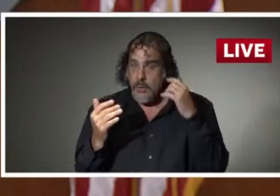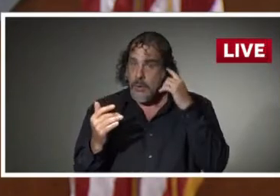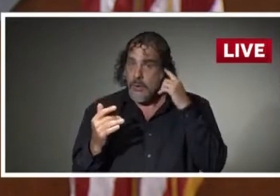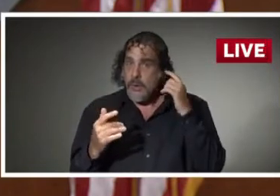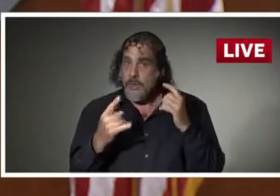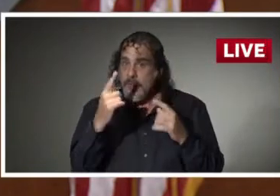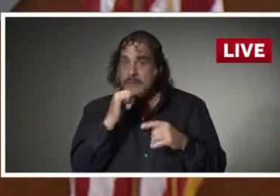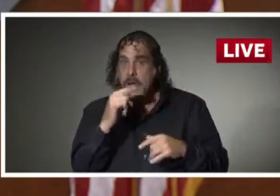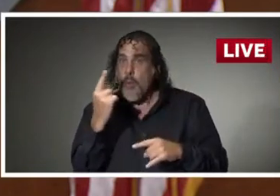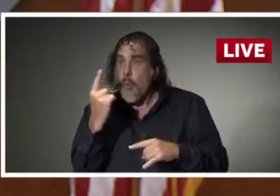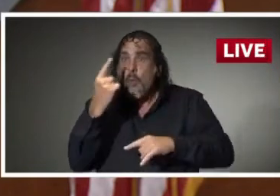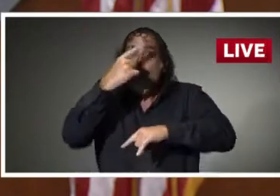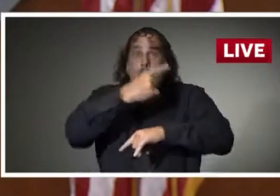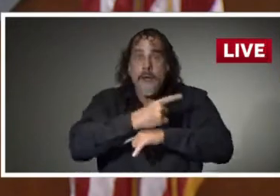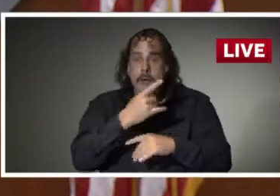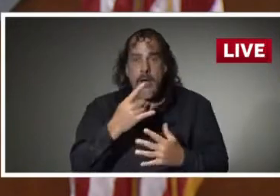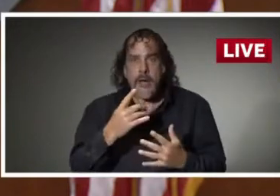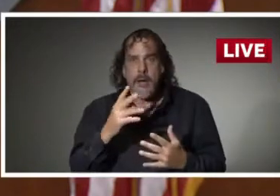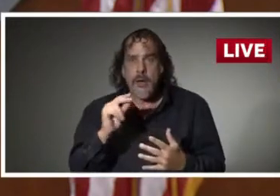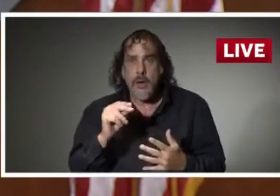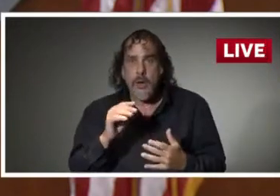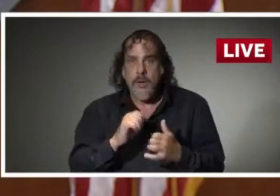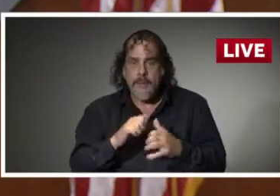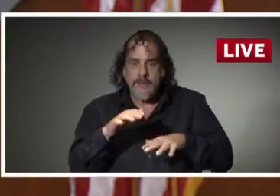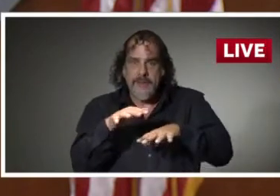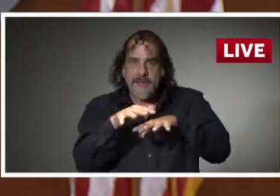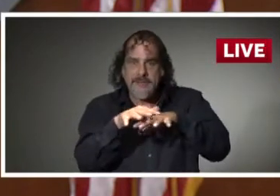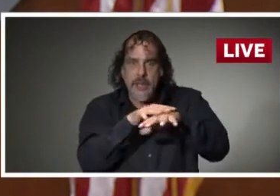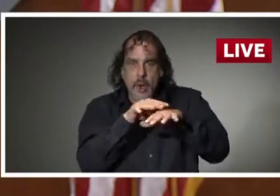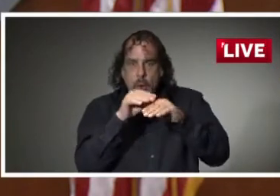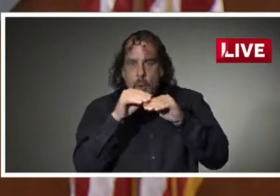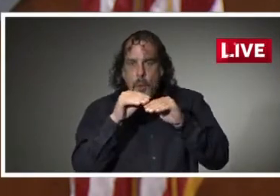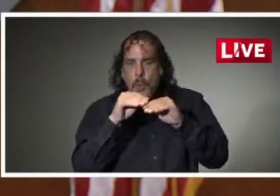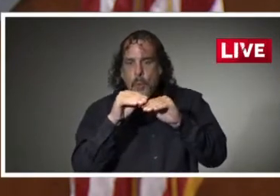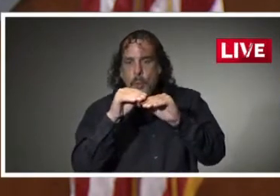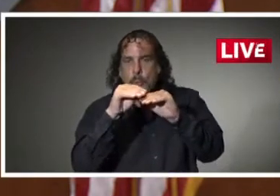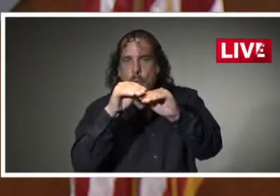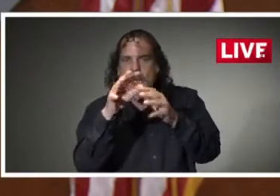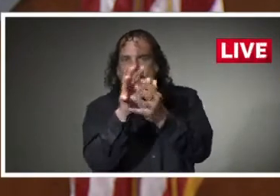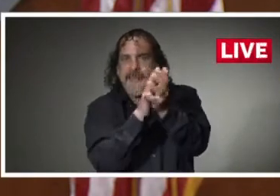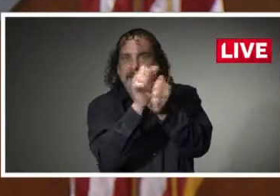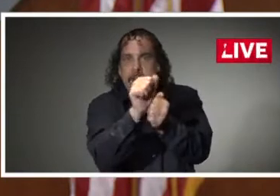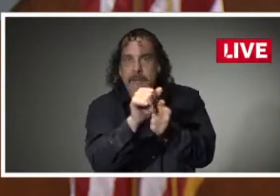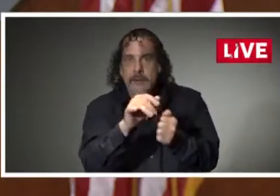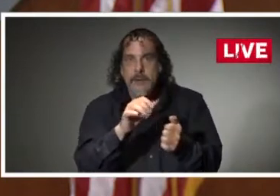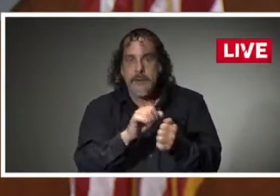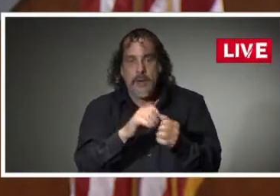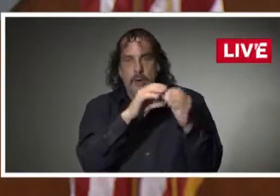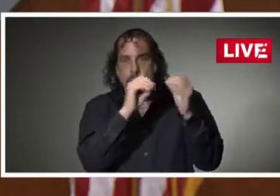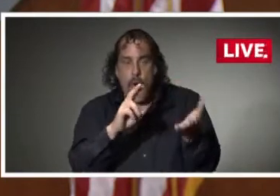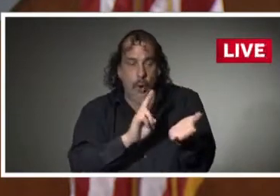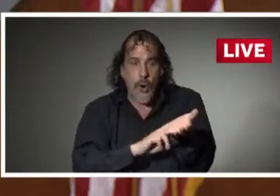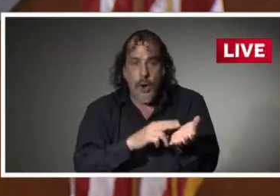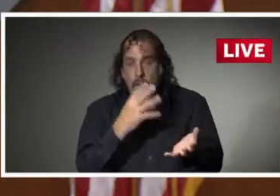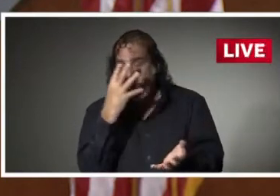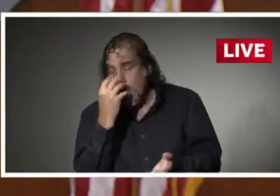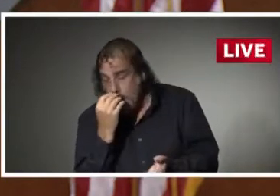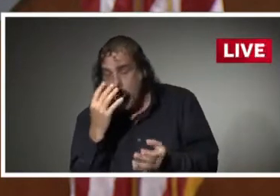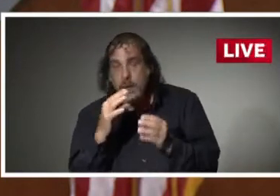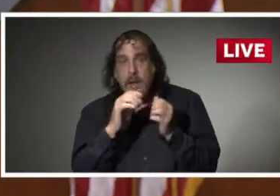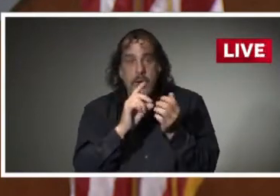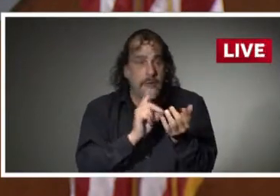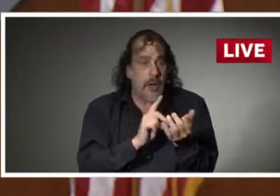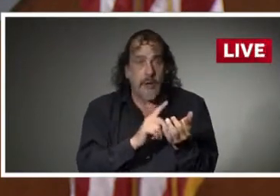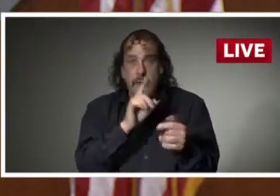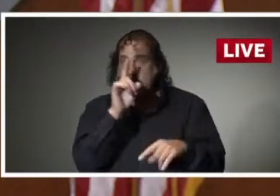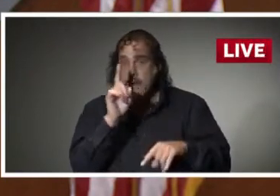a one-day event. It is a slow-moving disaster that looks like nurses without sleep, doctors who cannot take care of